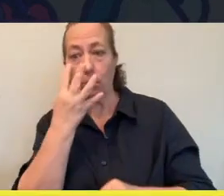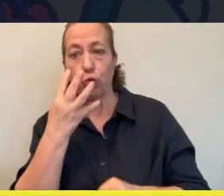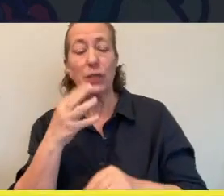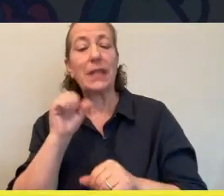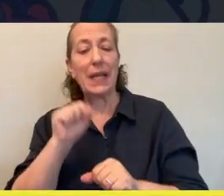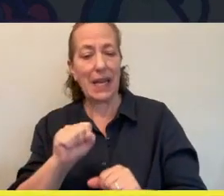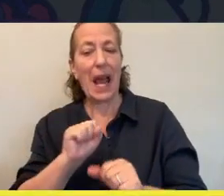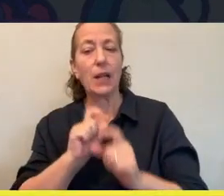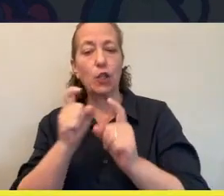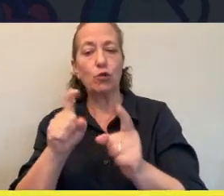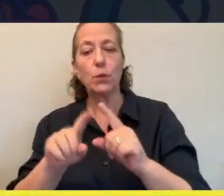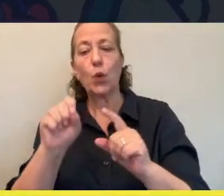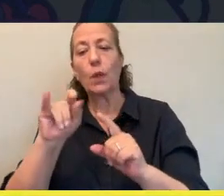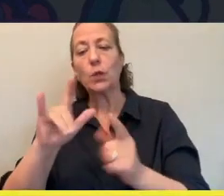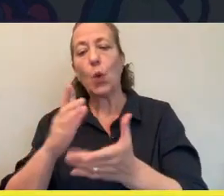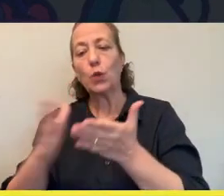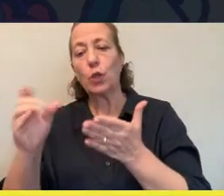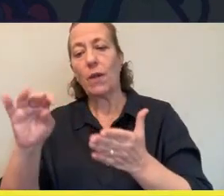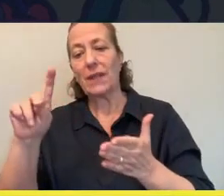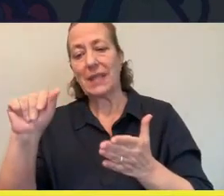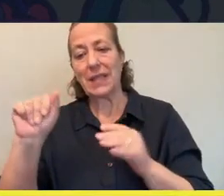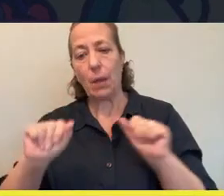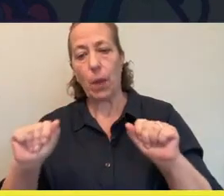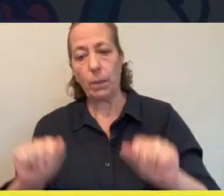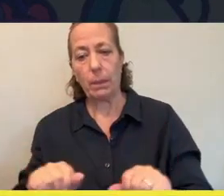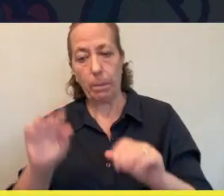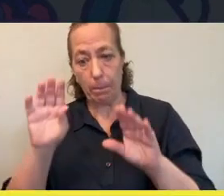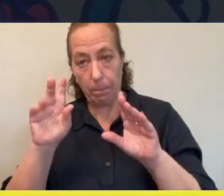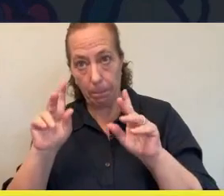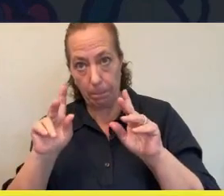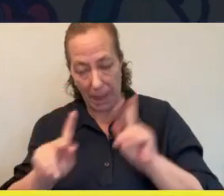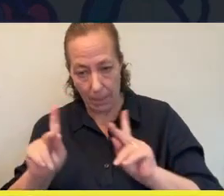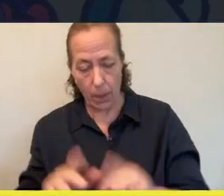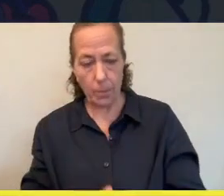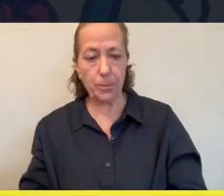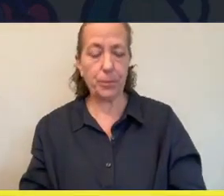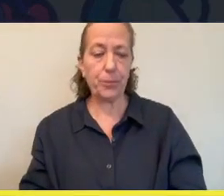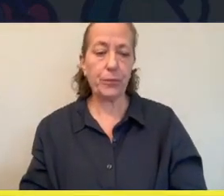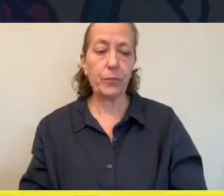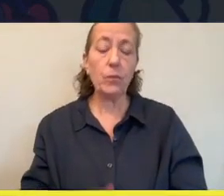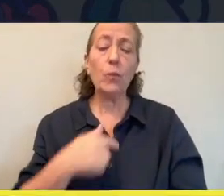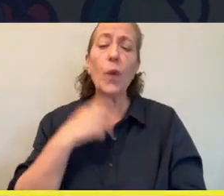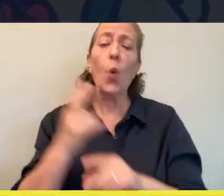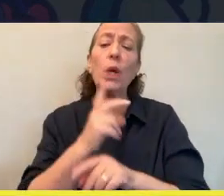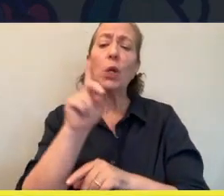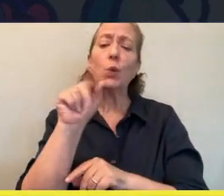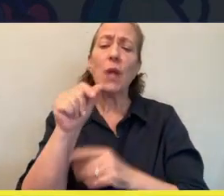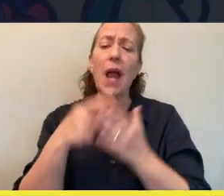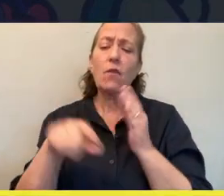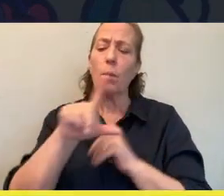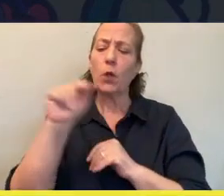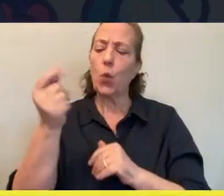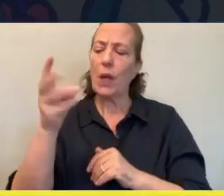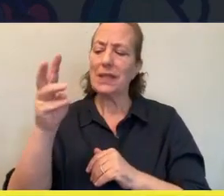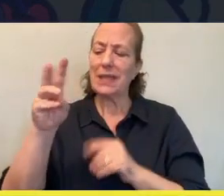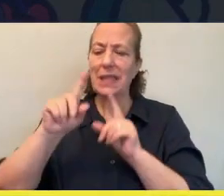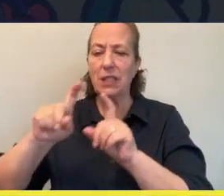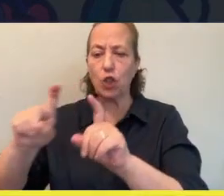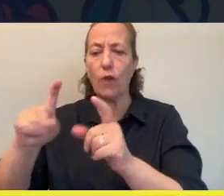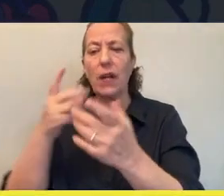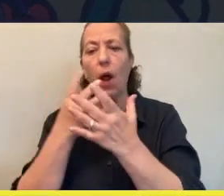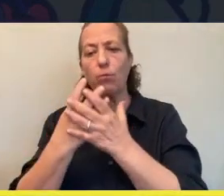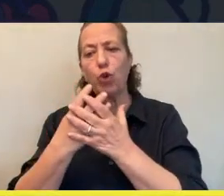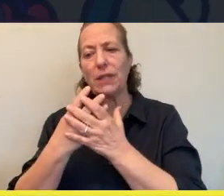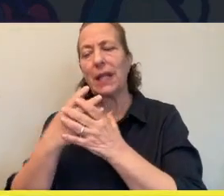social exclusion of disabled people. Specifically, we use data from the 2016 survey of prison inmates to